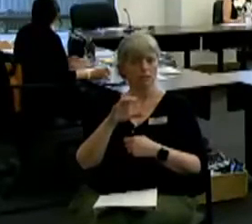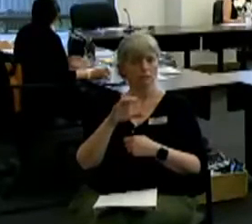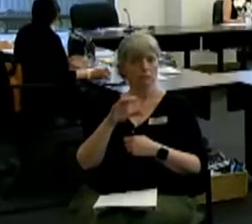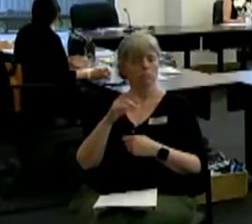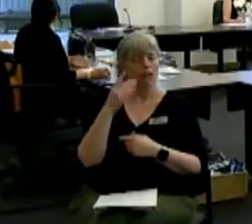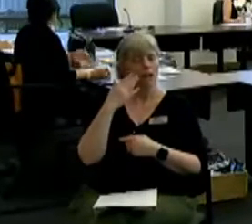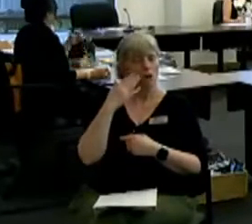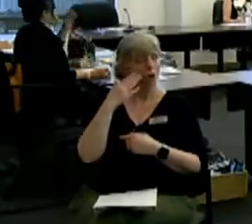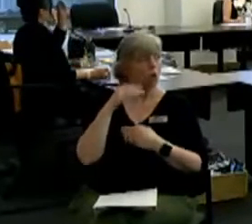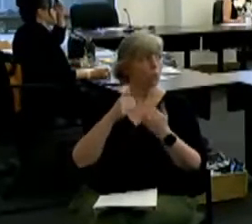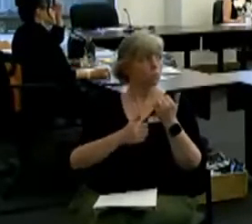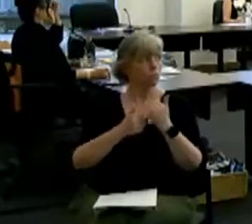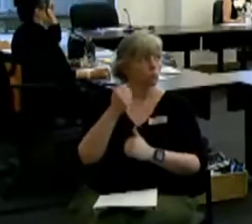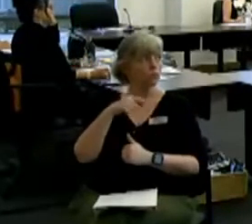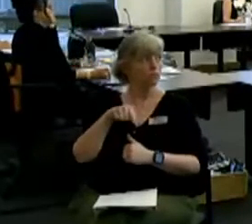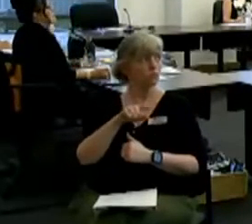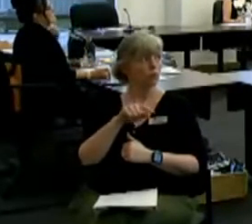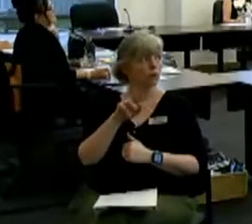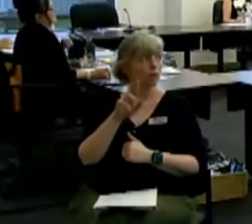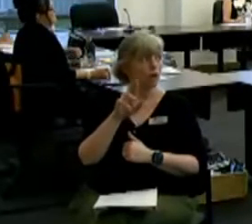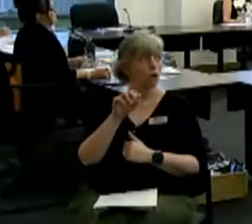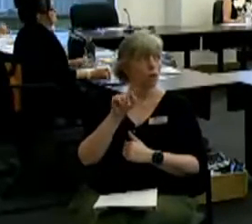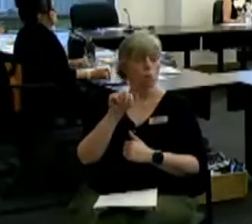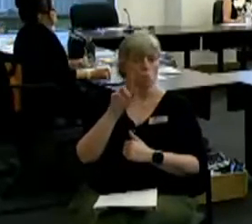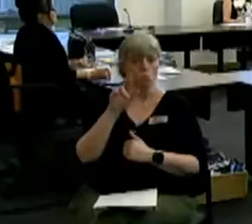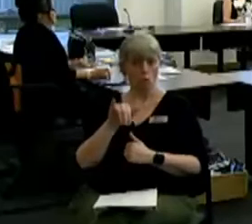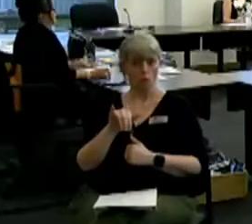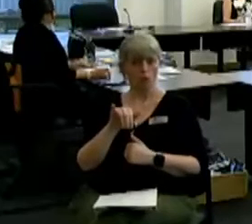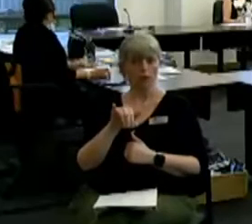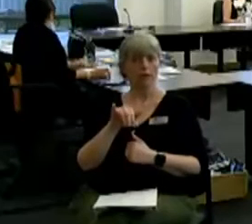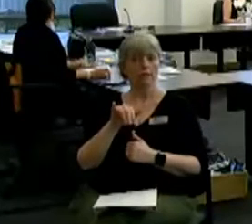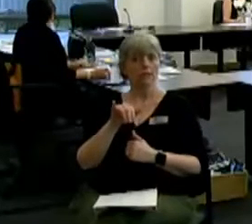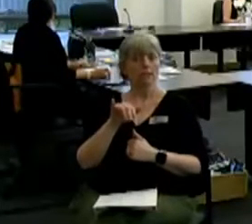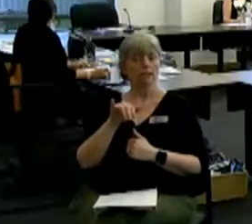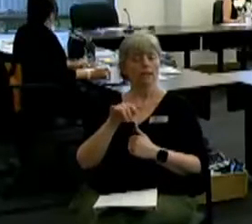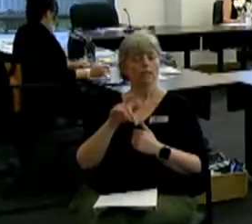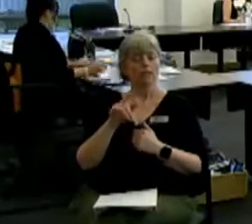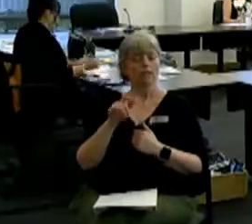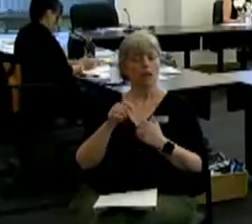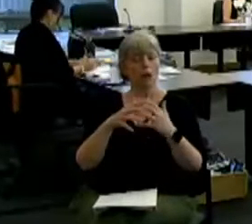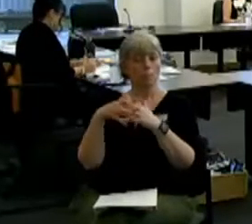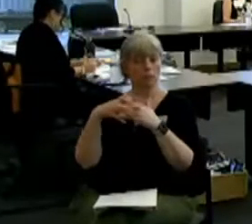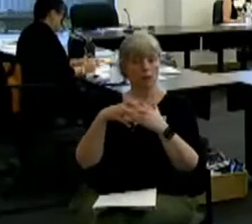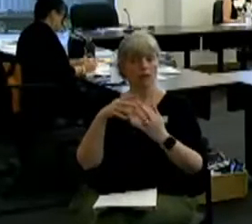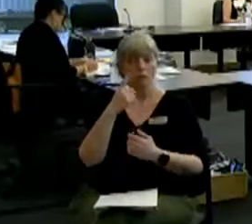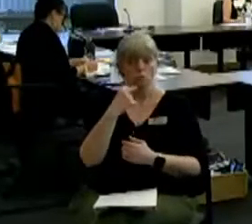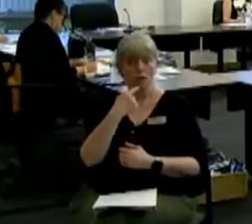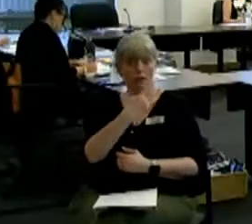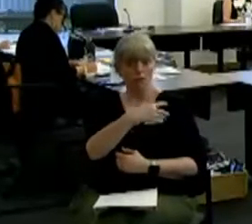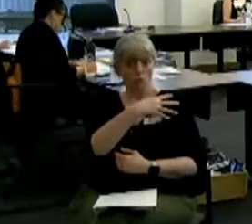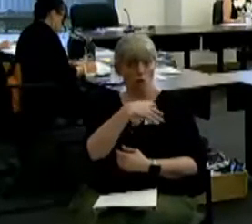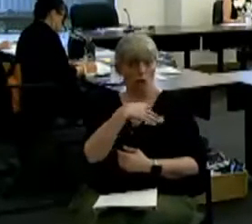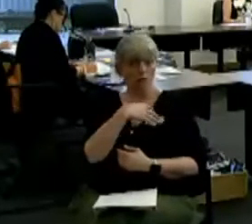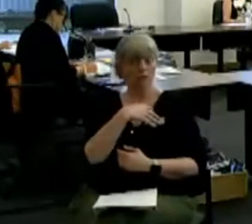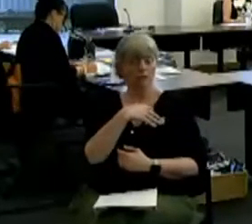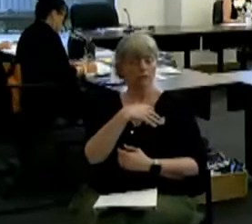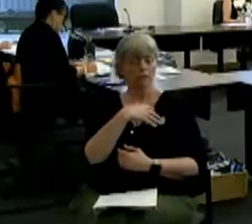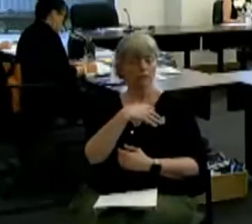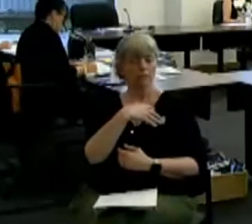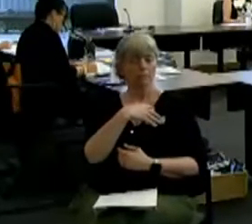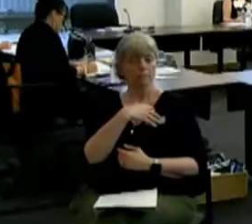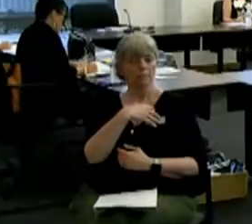in the room. I see Chief Campbell, who's a JJC ambassador for the American Red Cross. Dr. Braun